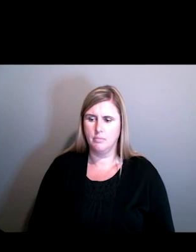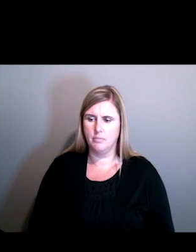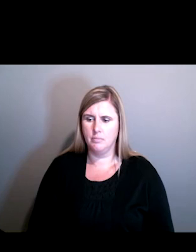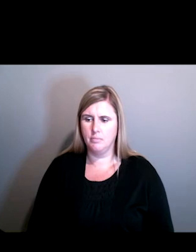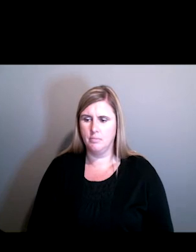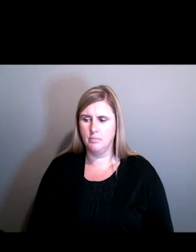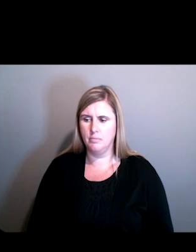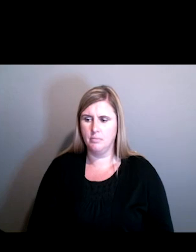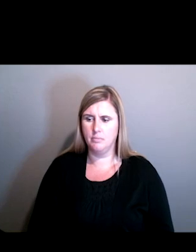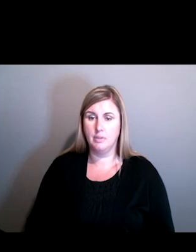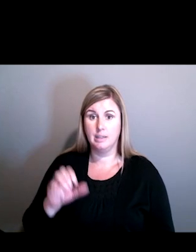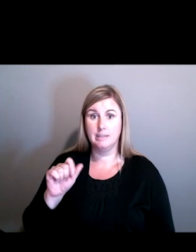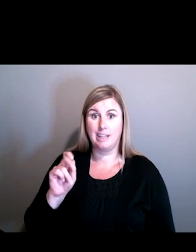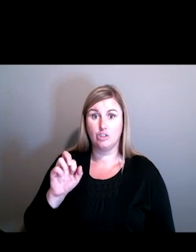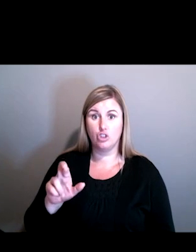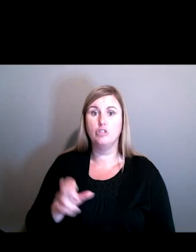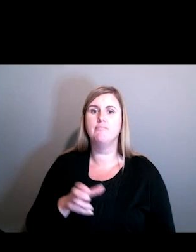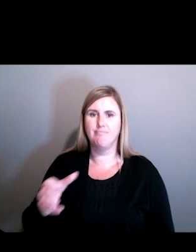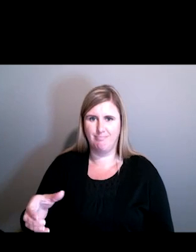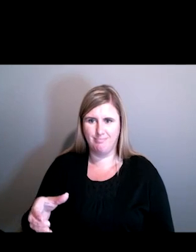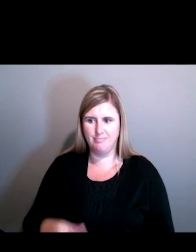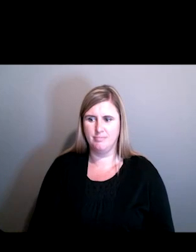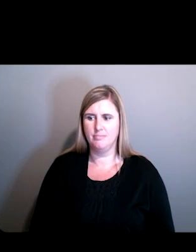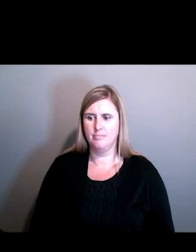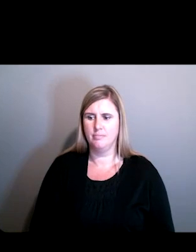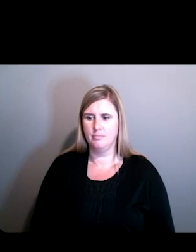Seltzer? Seltzer.